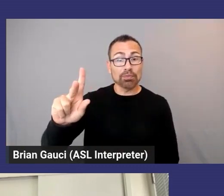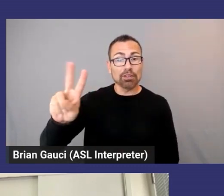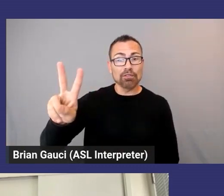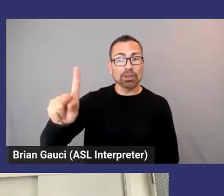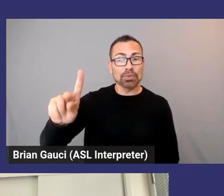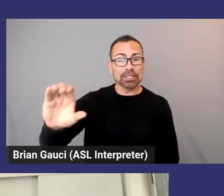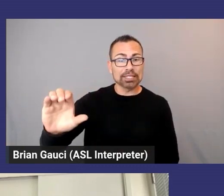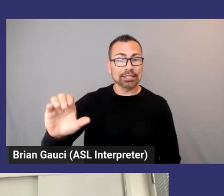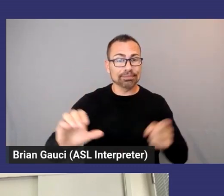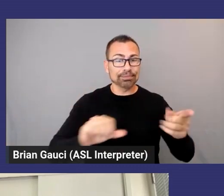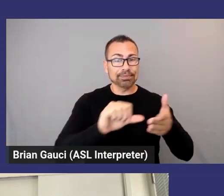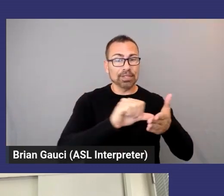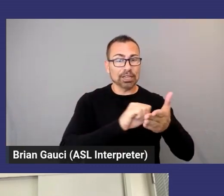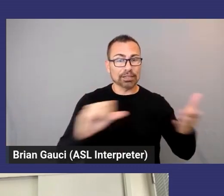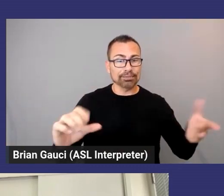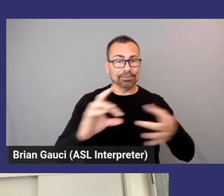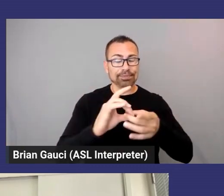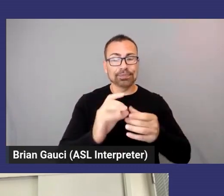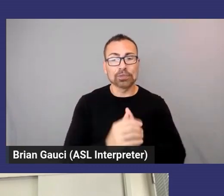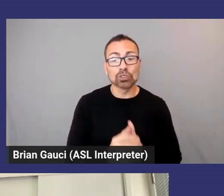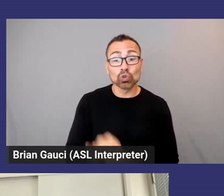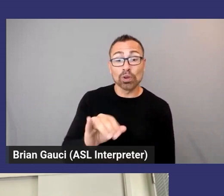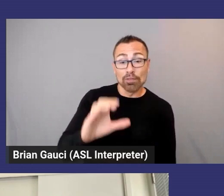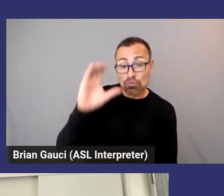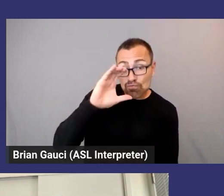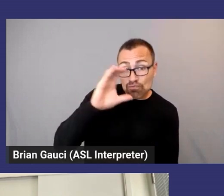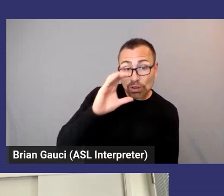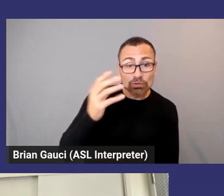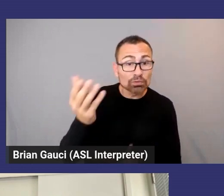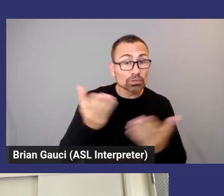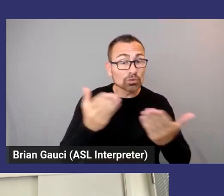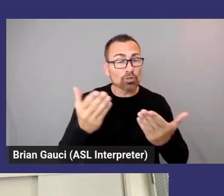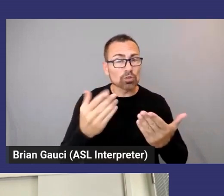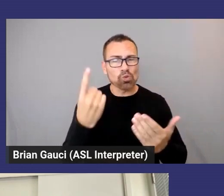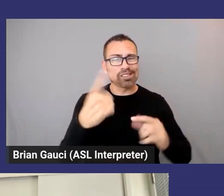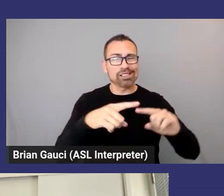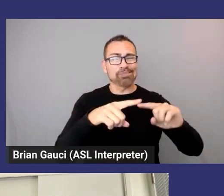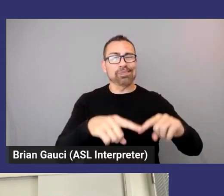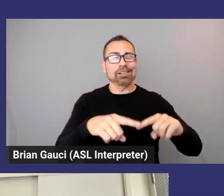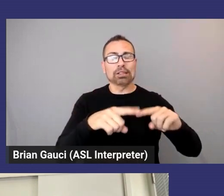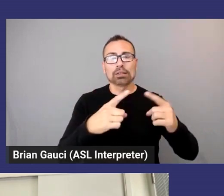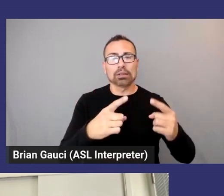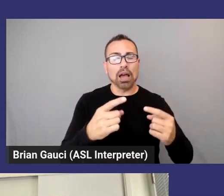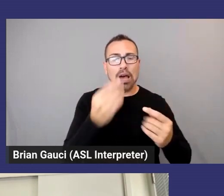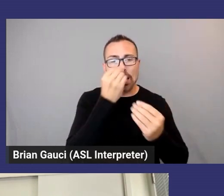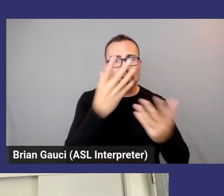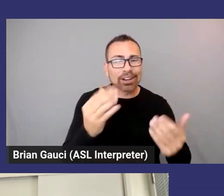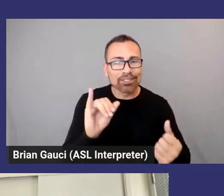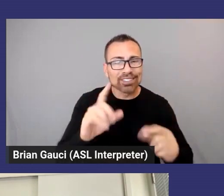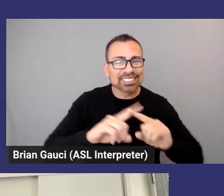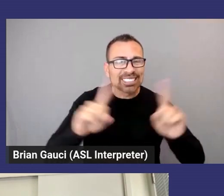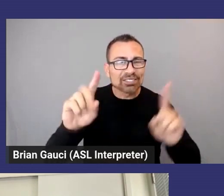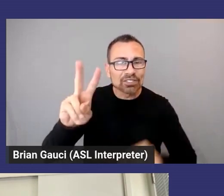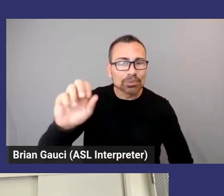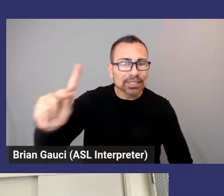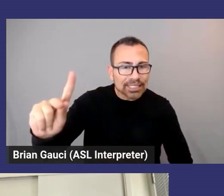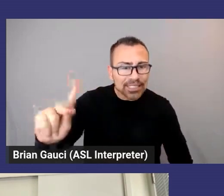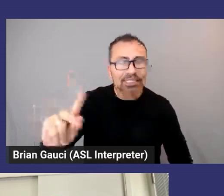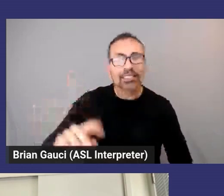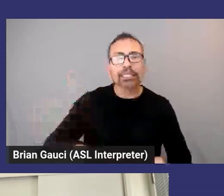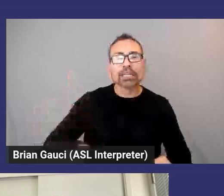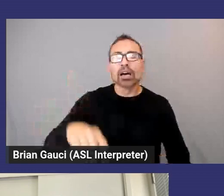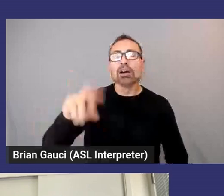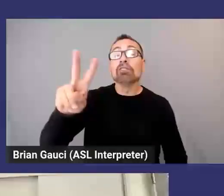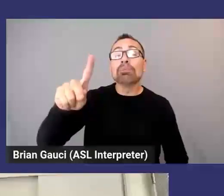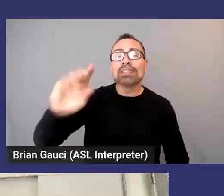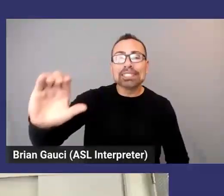So if you go ahead and you look up a service, the dependency you have, I don't care if it's in a different VPC, different account, VPC Lattice will